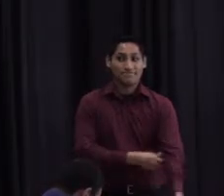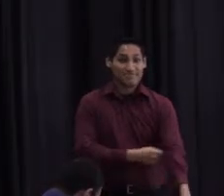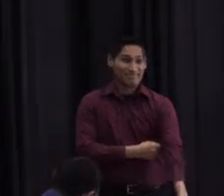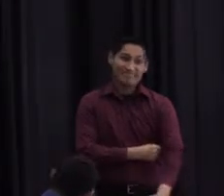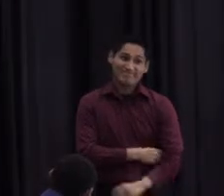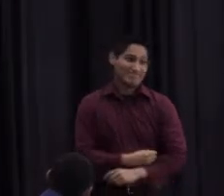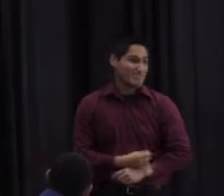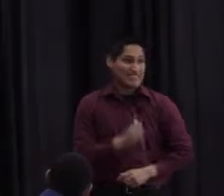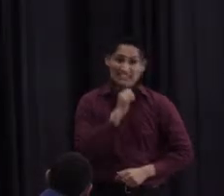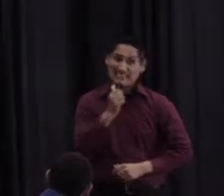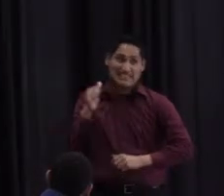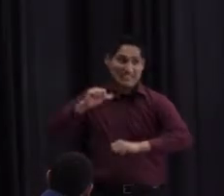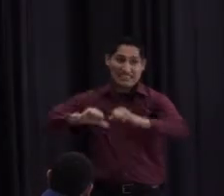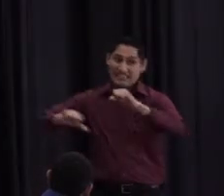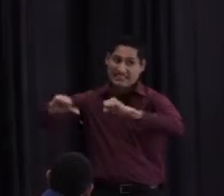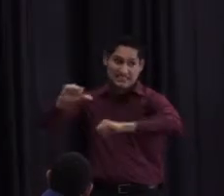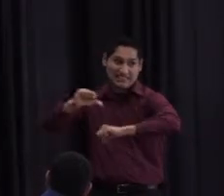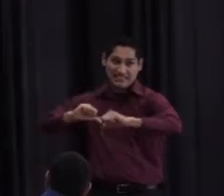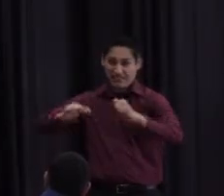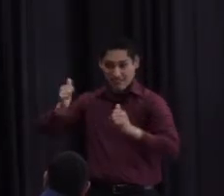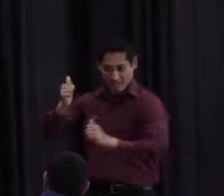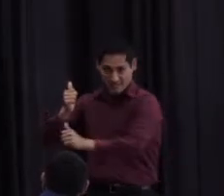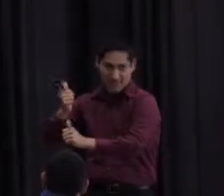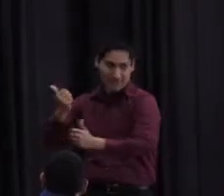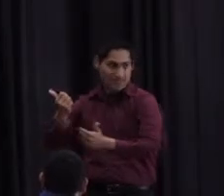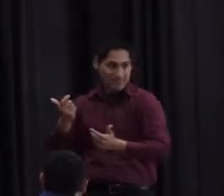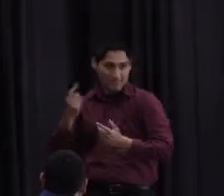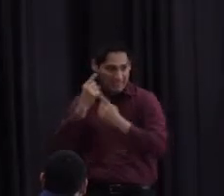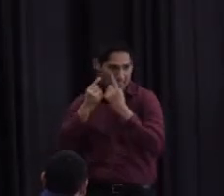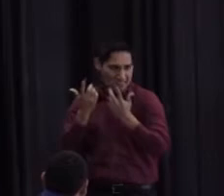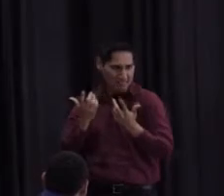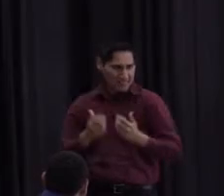This was not a science-based reaction.